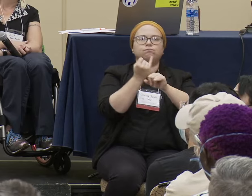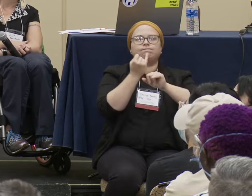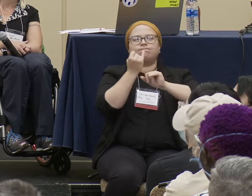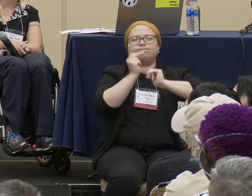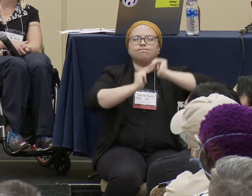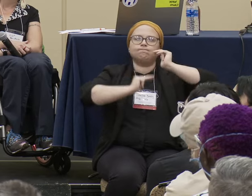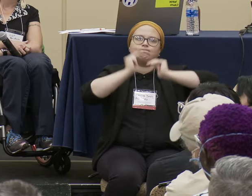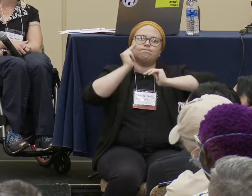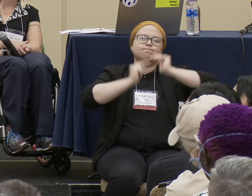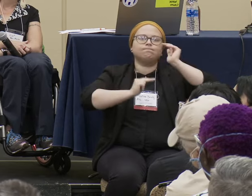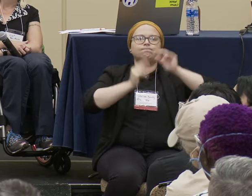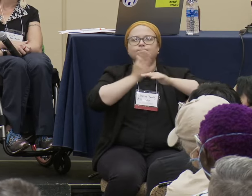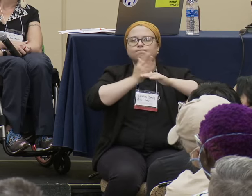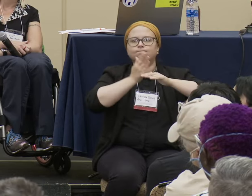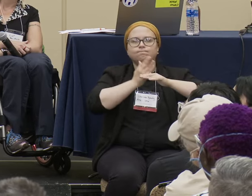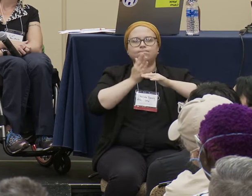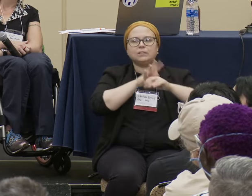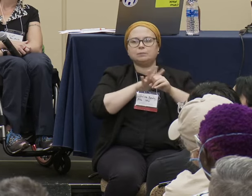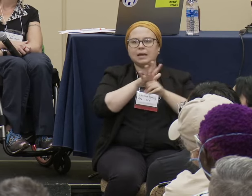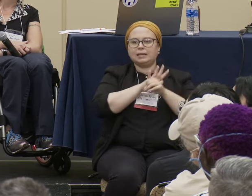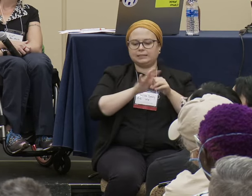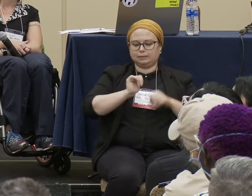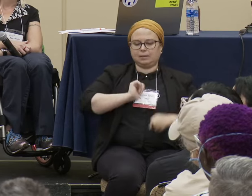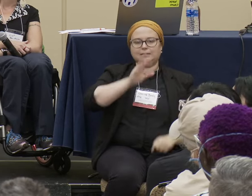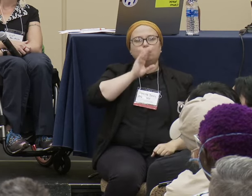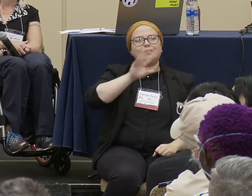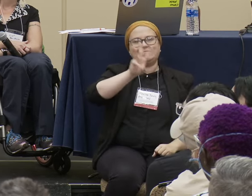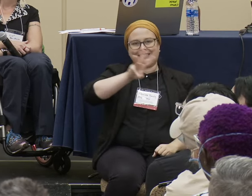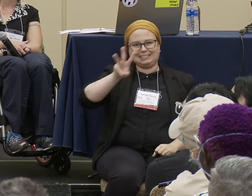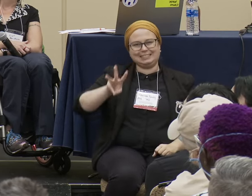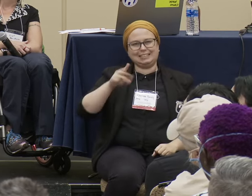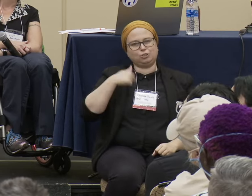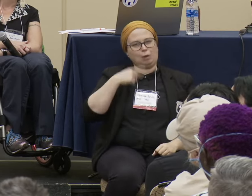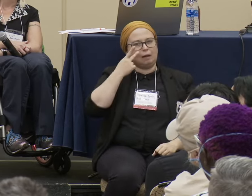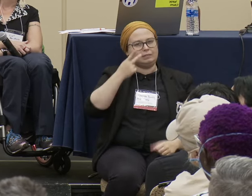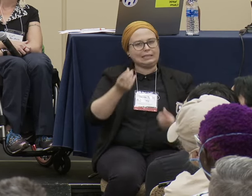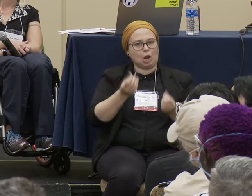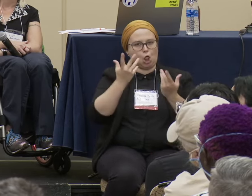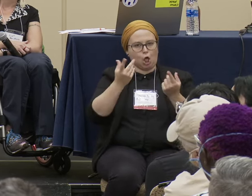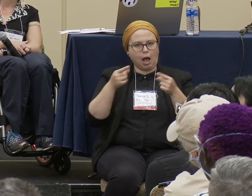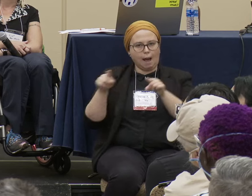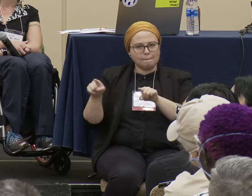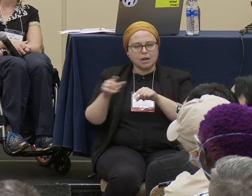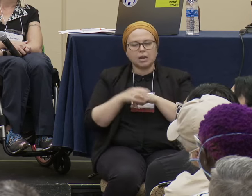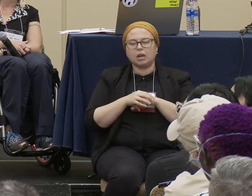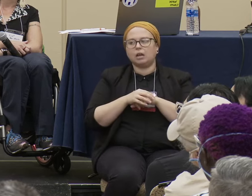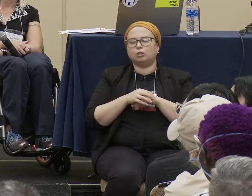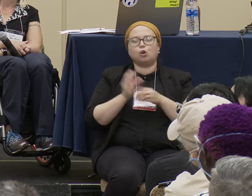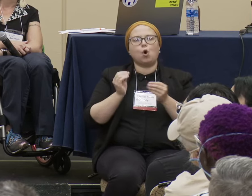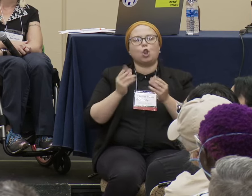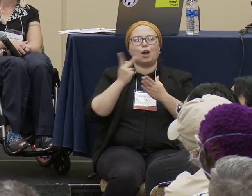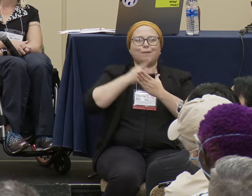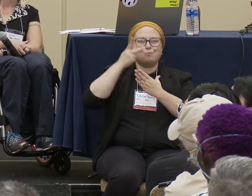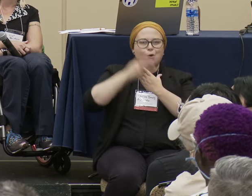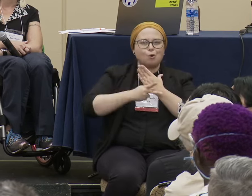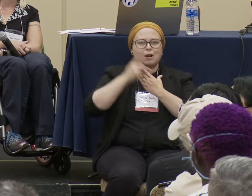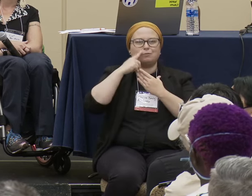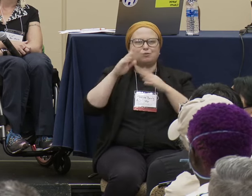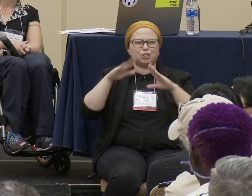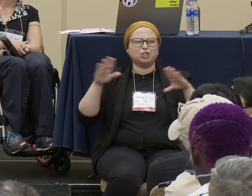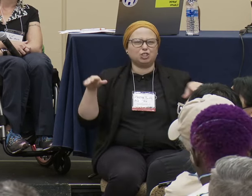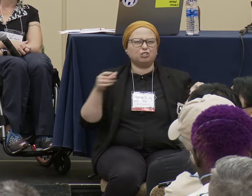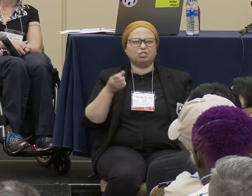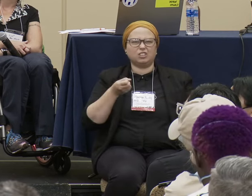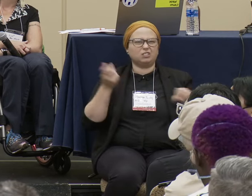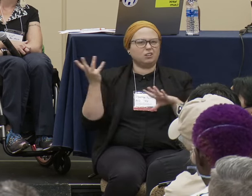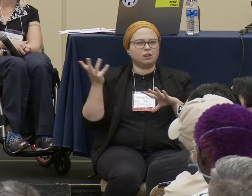when I'm 66, so I've seen a lot happen. So they got rid of a lot of programs for children that were community